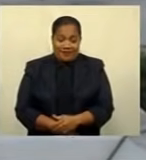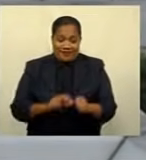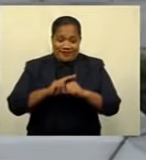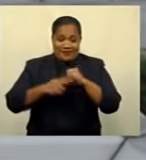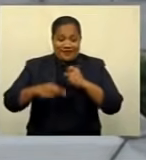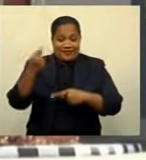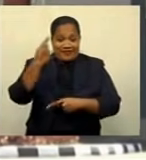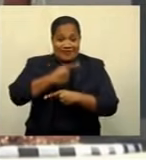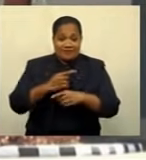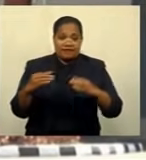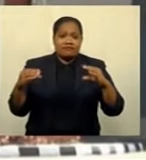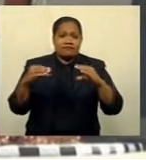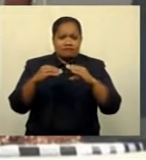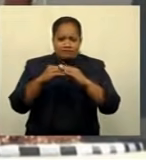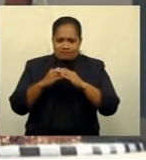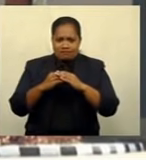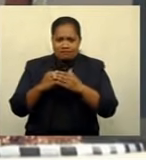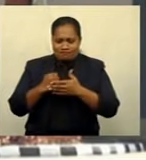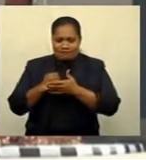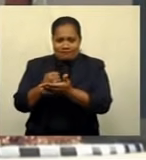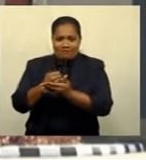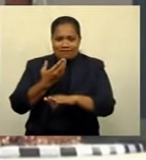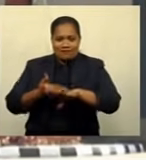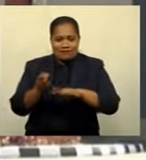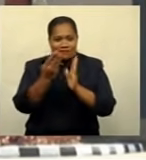In the news tonight, banks back new budget.